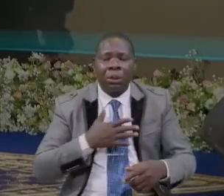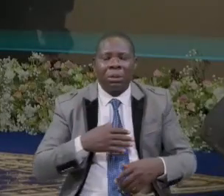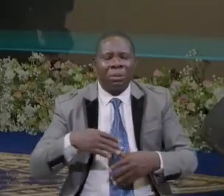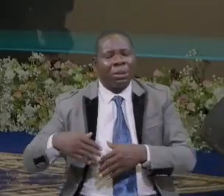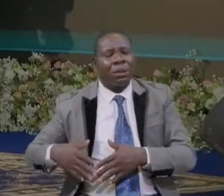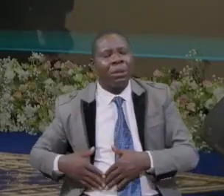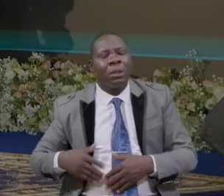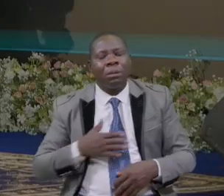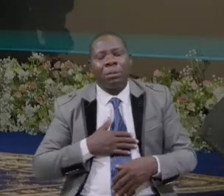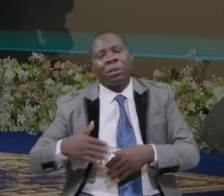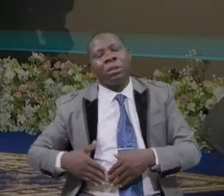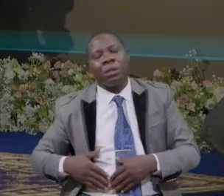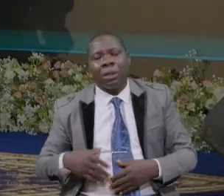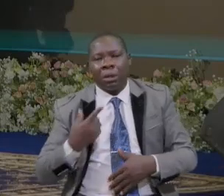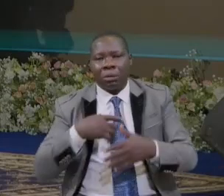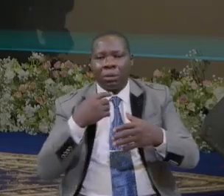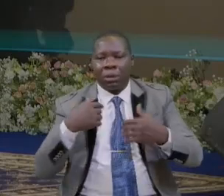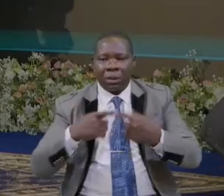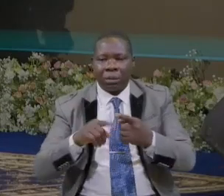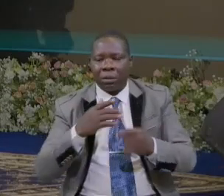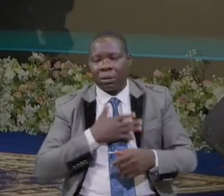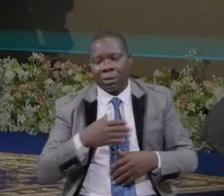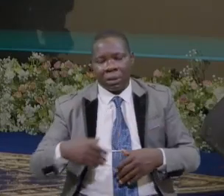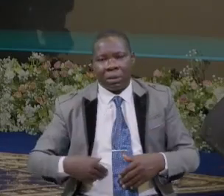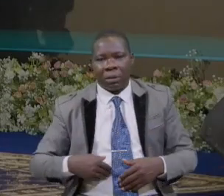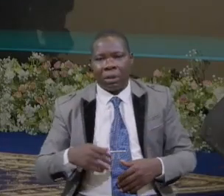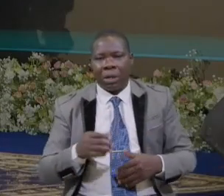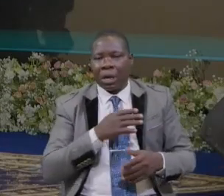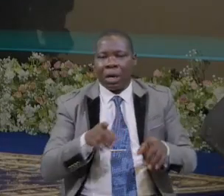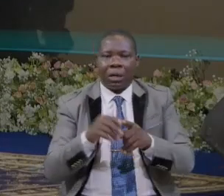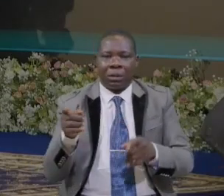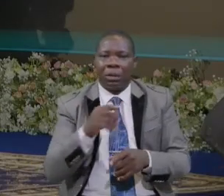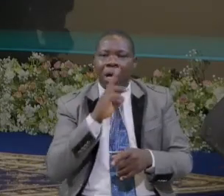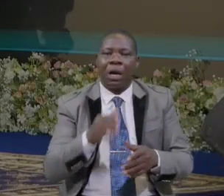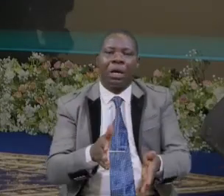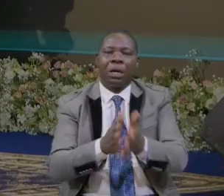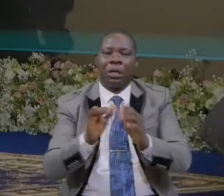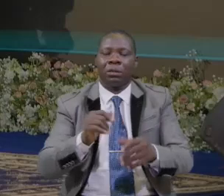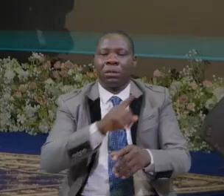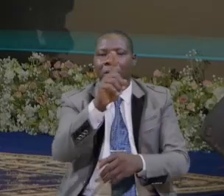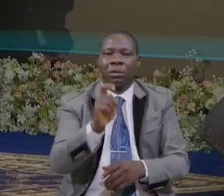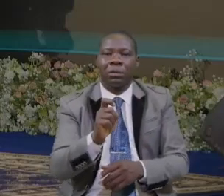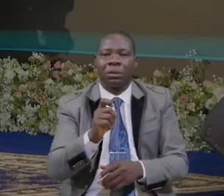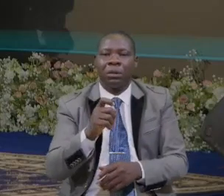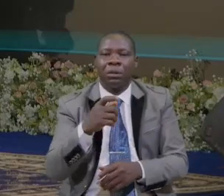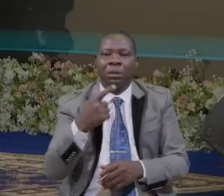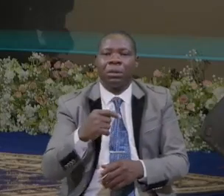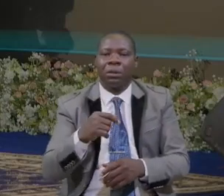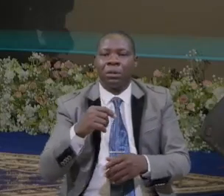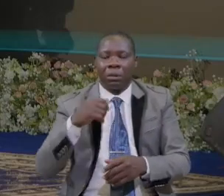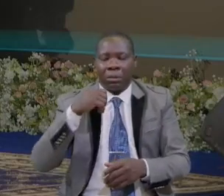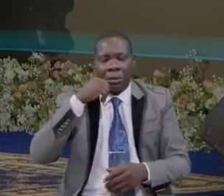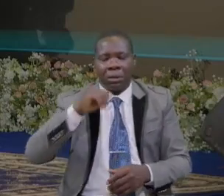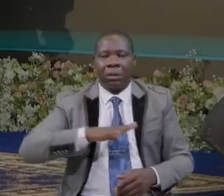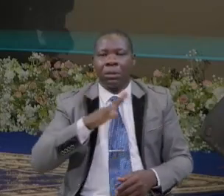My stomach. What's wrong with your stomach? And while they're asking questions, the lady is put into